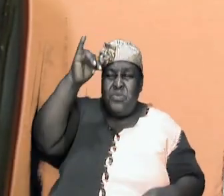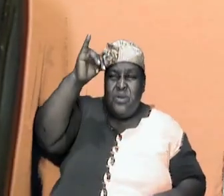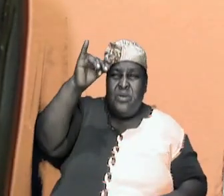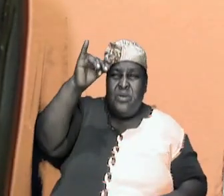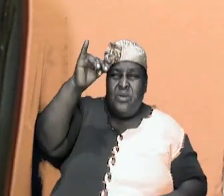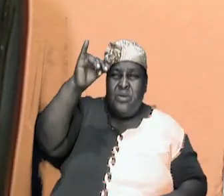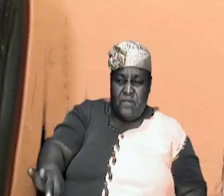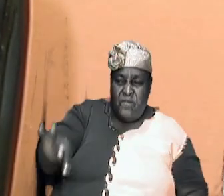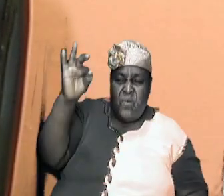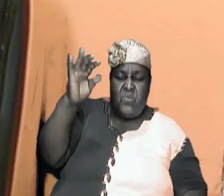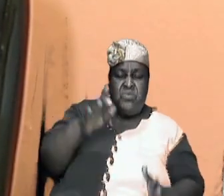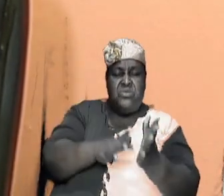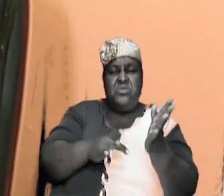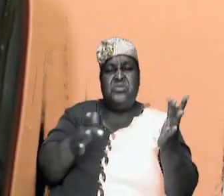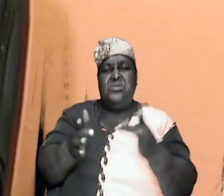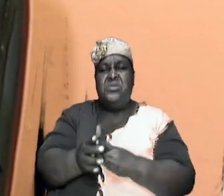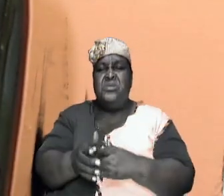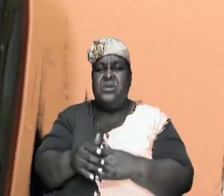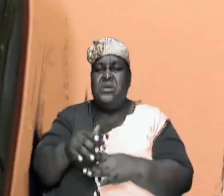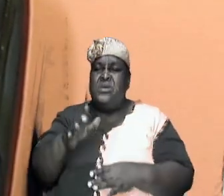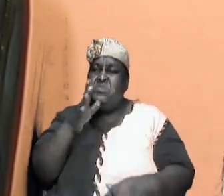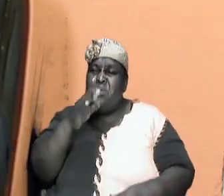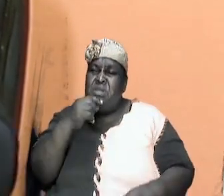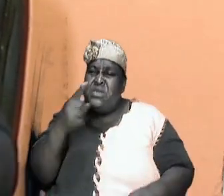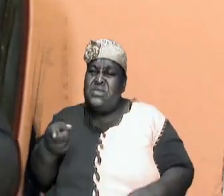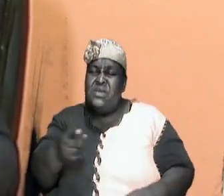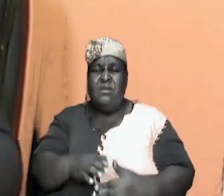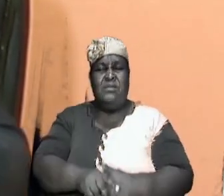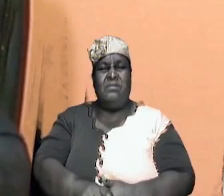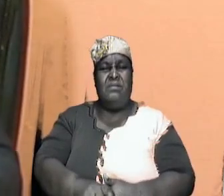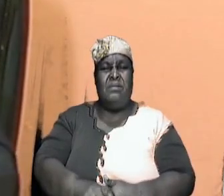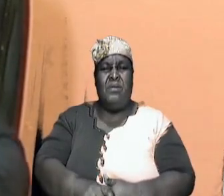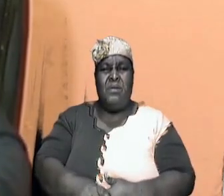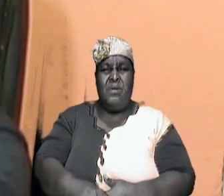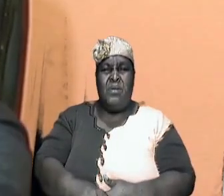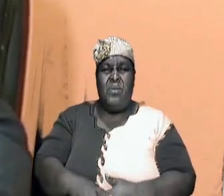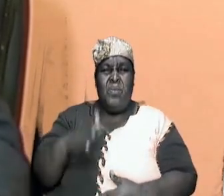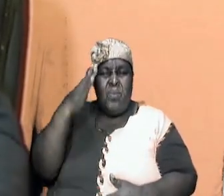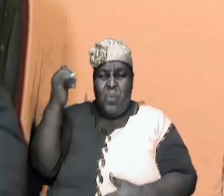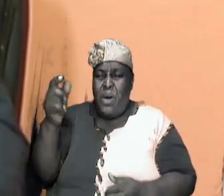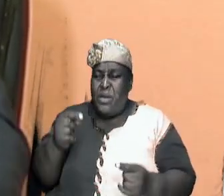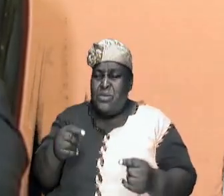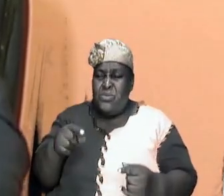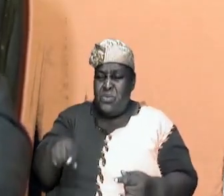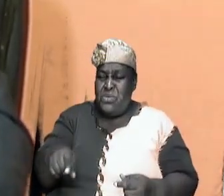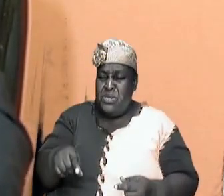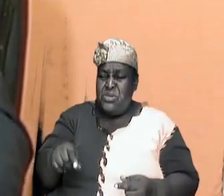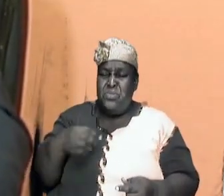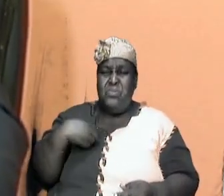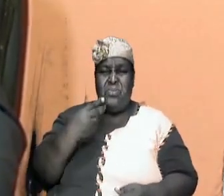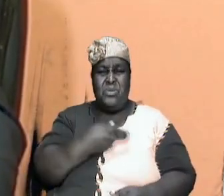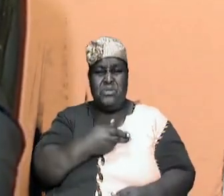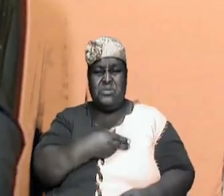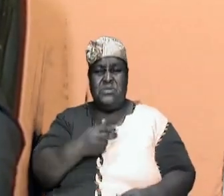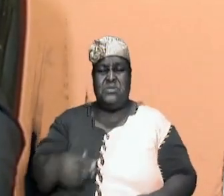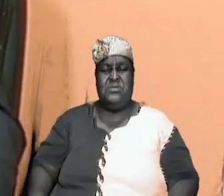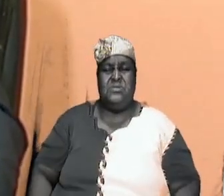when they found him, you know, his mother said to him, you know, but why you do this to us, Jesus? You know, why you do this to